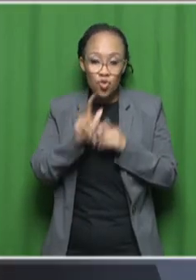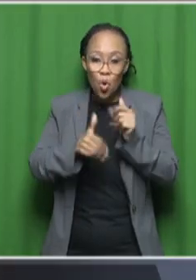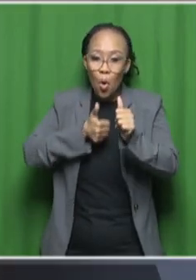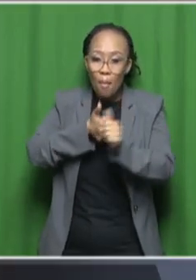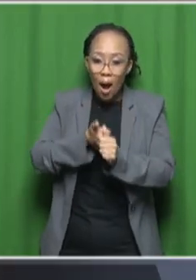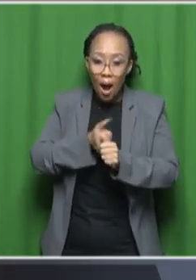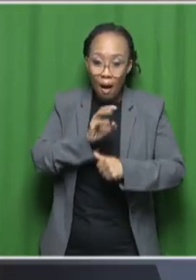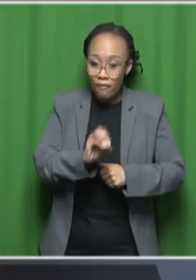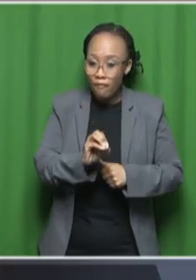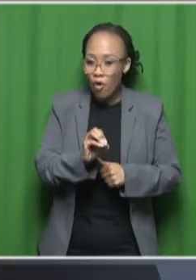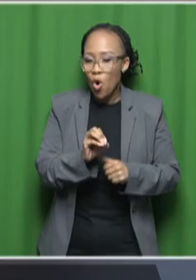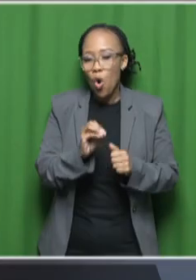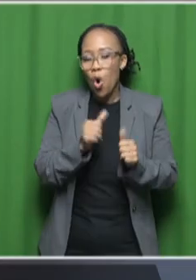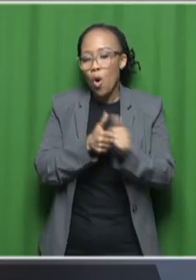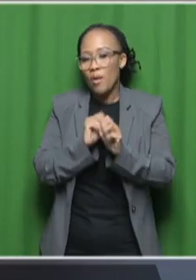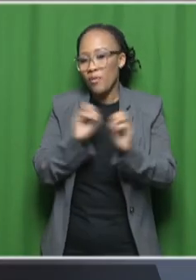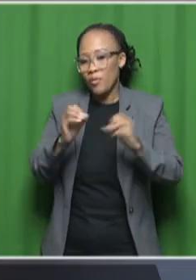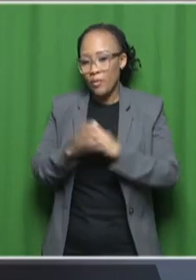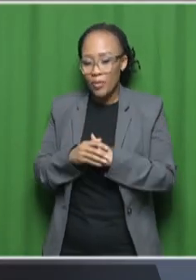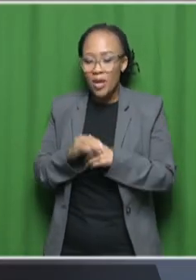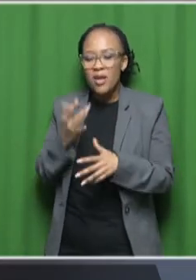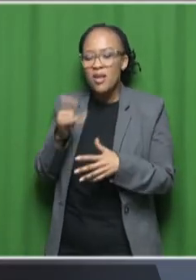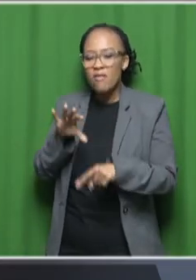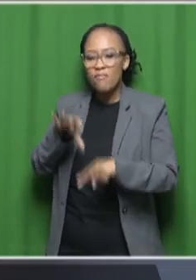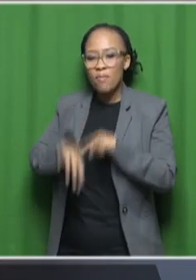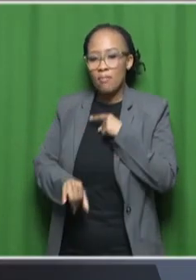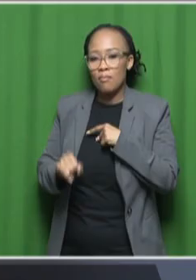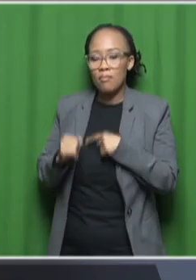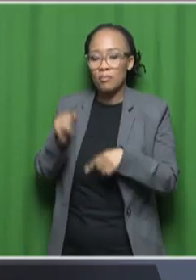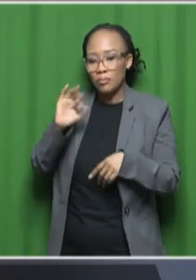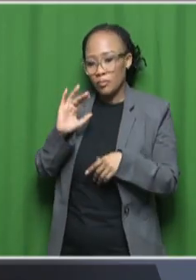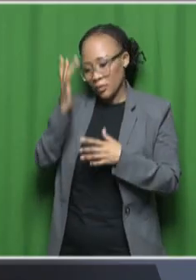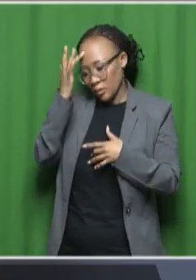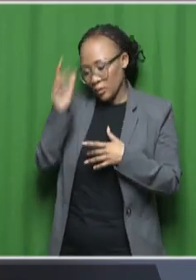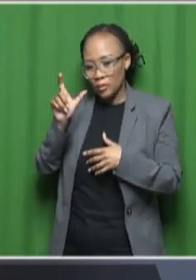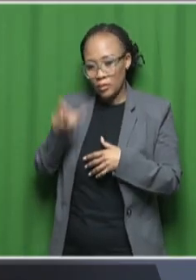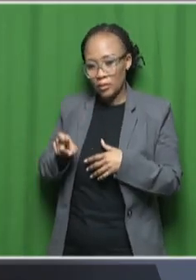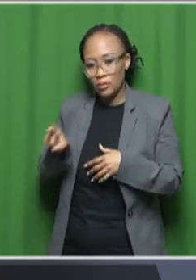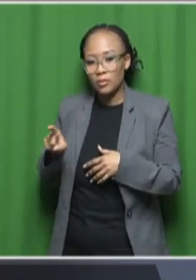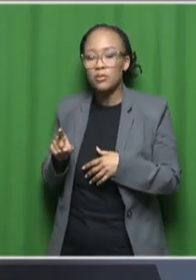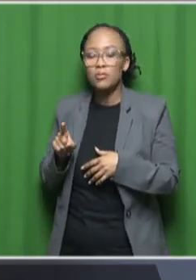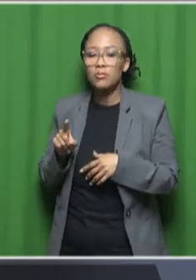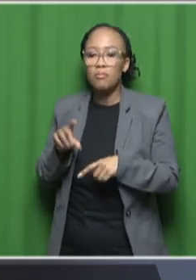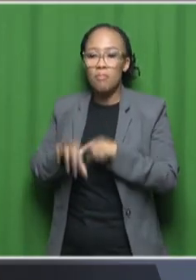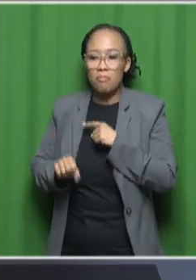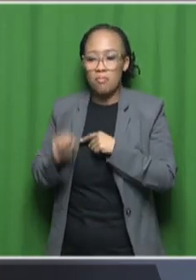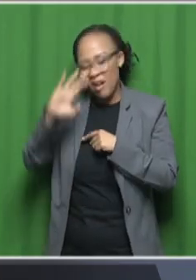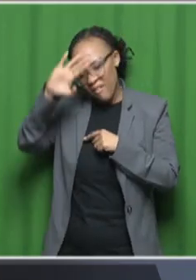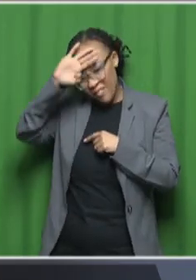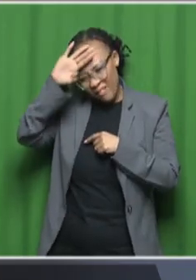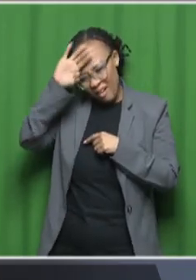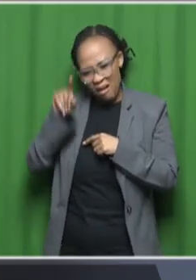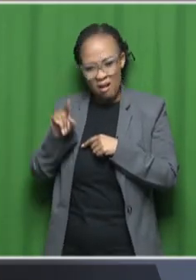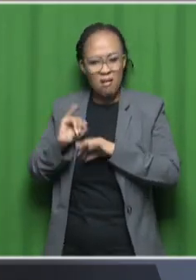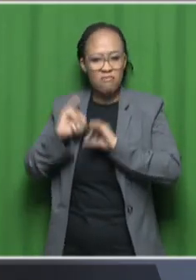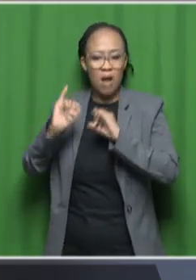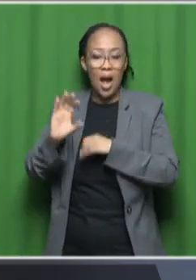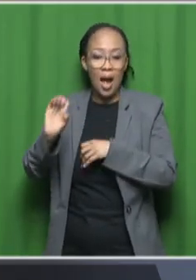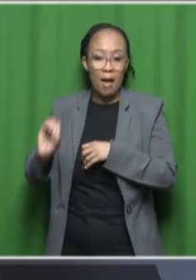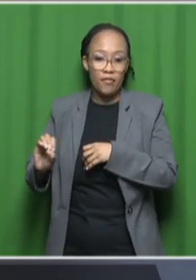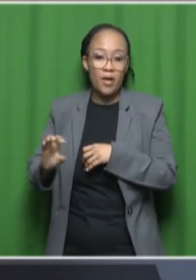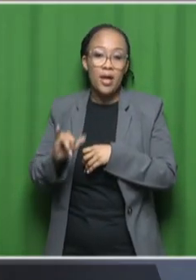been diagnosed with rheumatic fever, whether recently or whether a few years ago, is that you need to adhere to treatment. If you